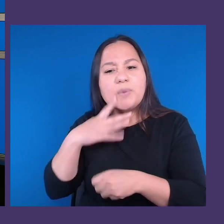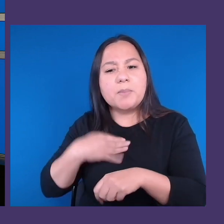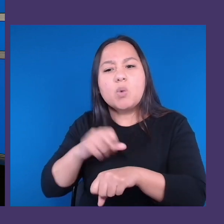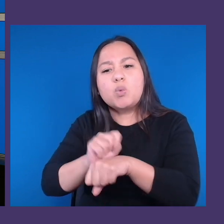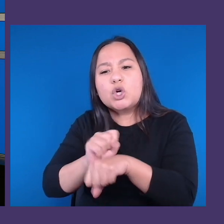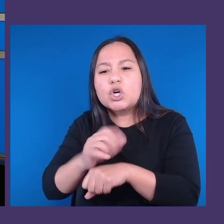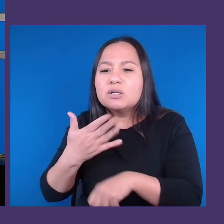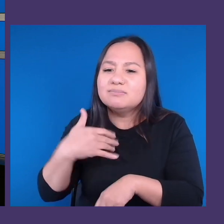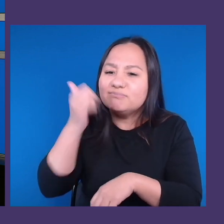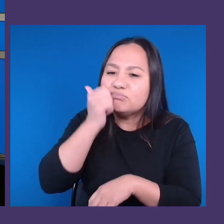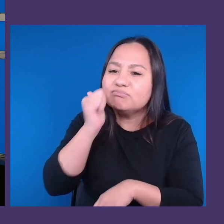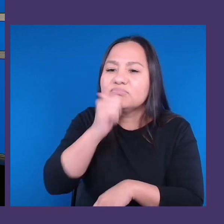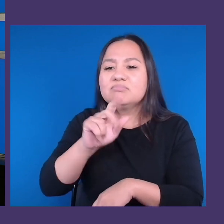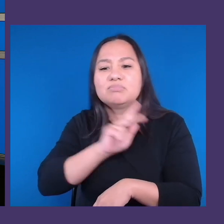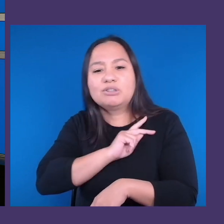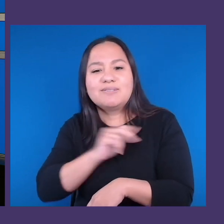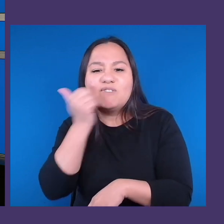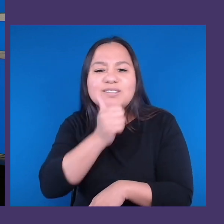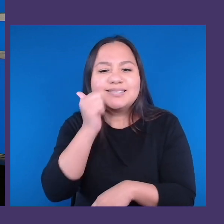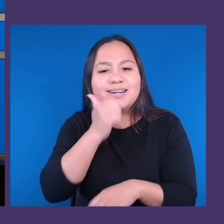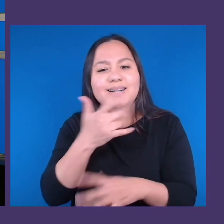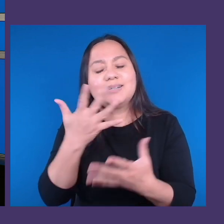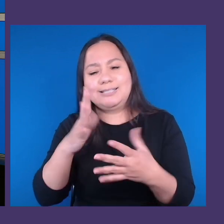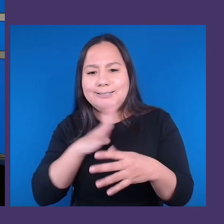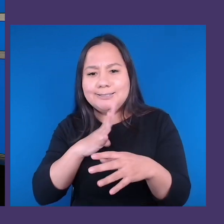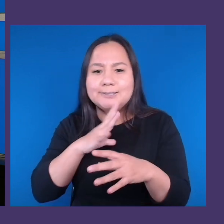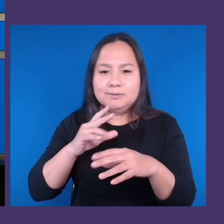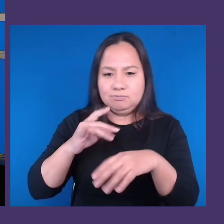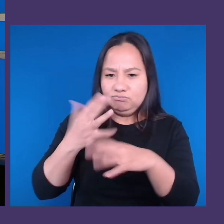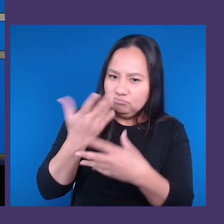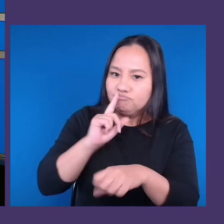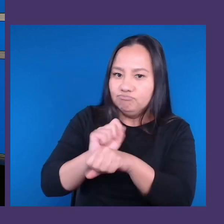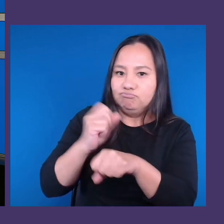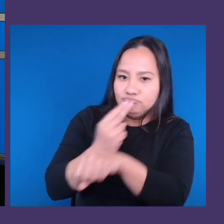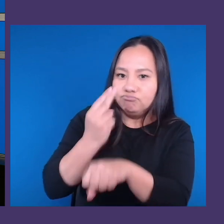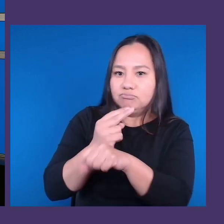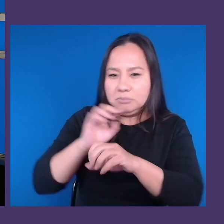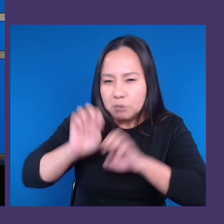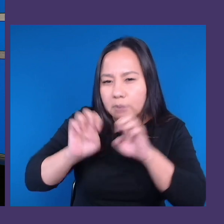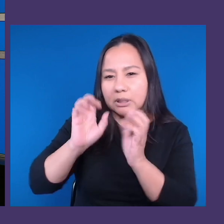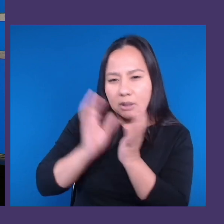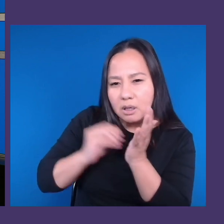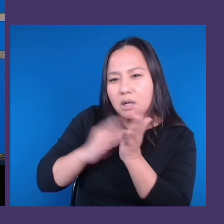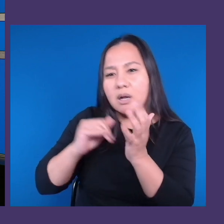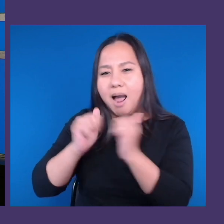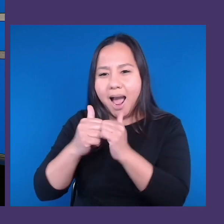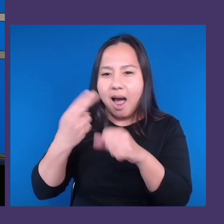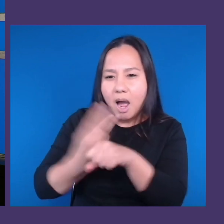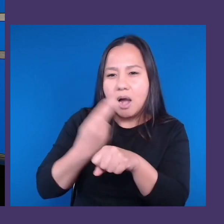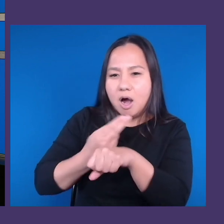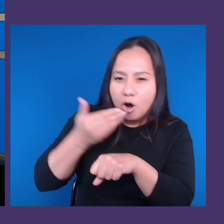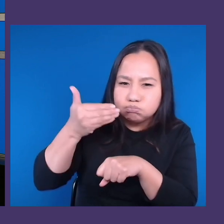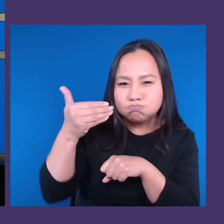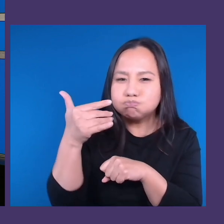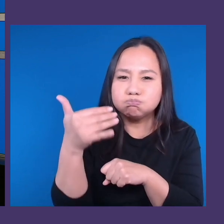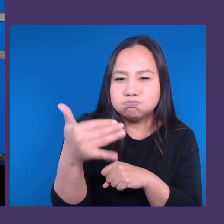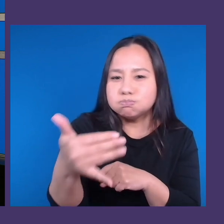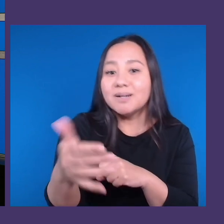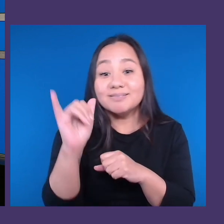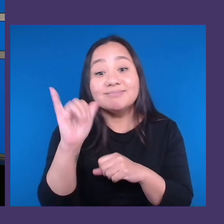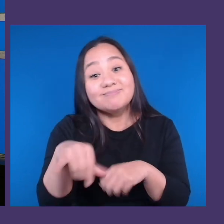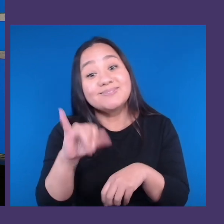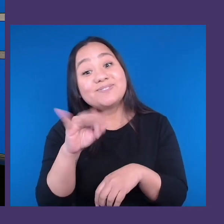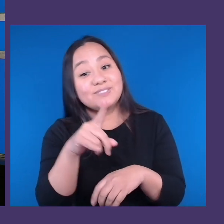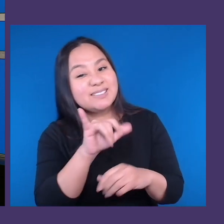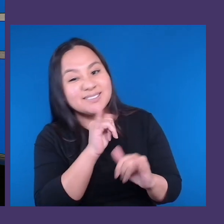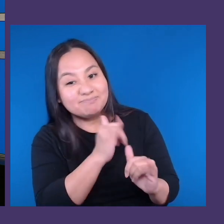work, experiment, learn how to use it more. And especially if you like your colleagues, and hopefully you do,